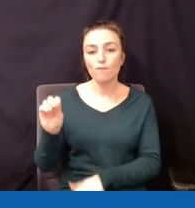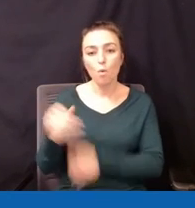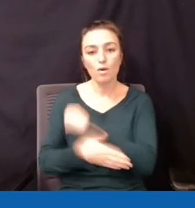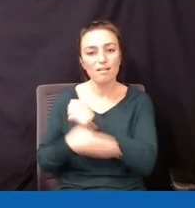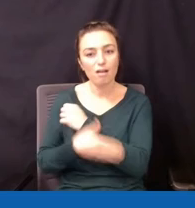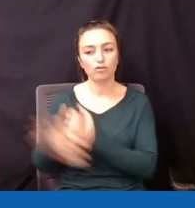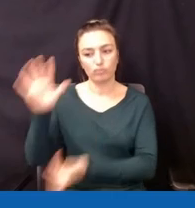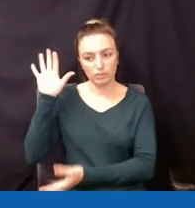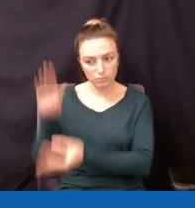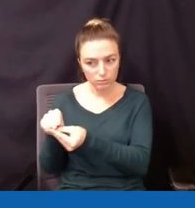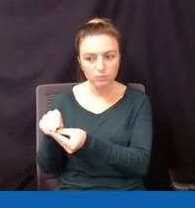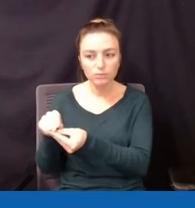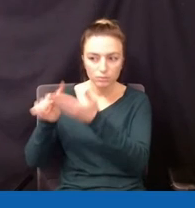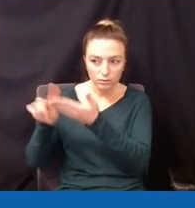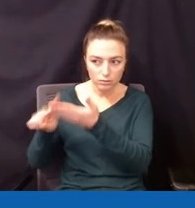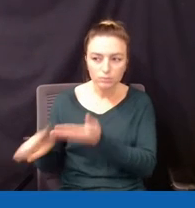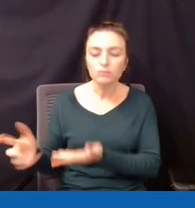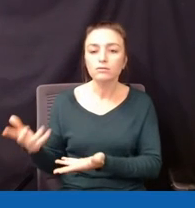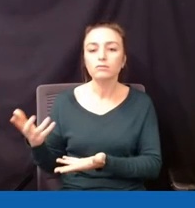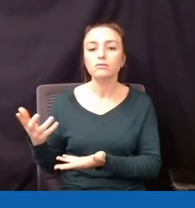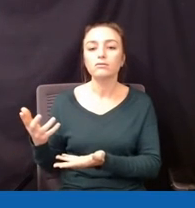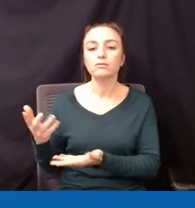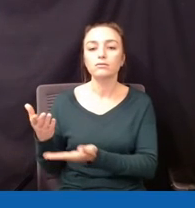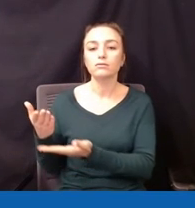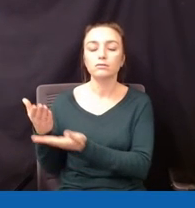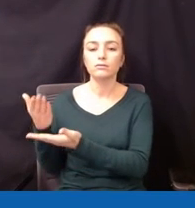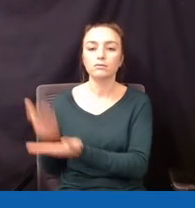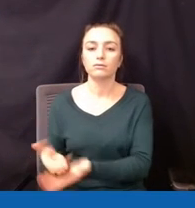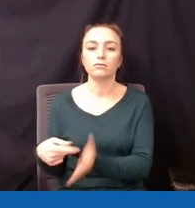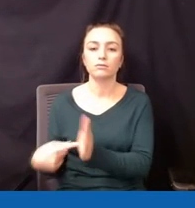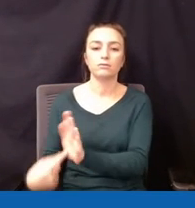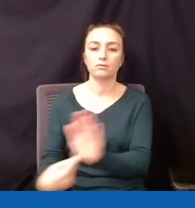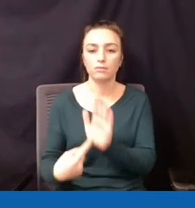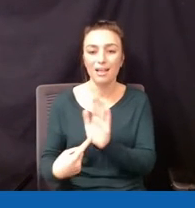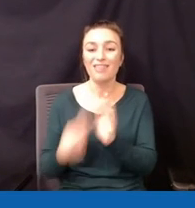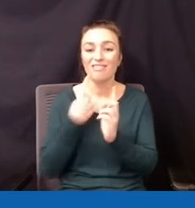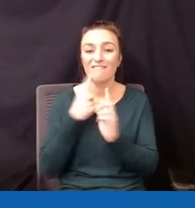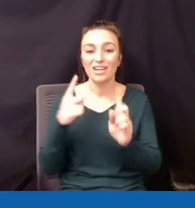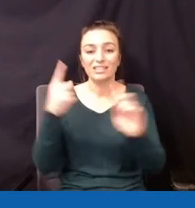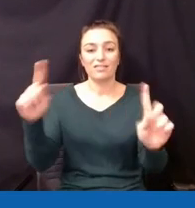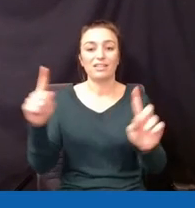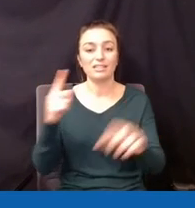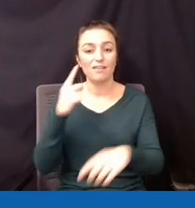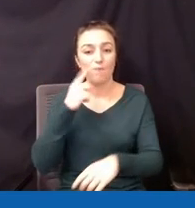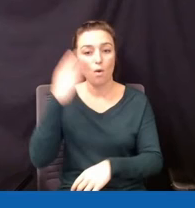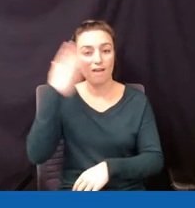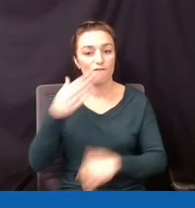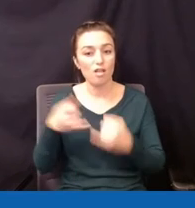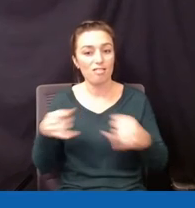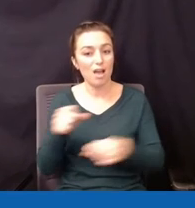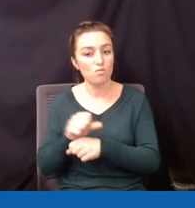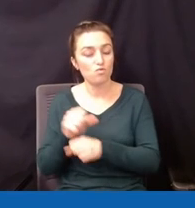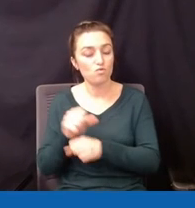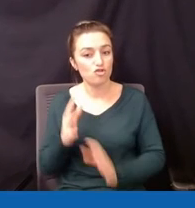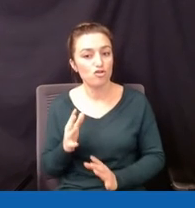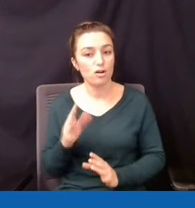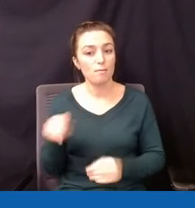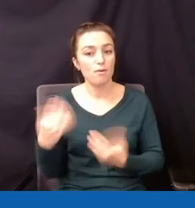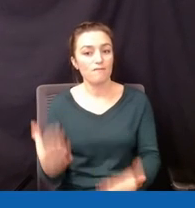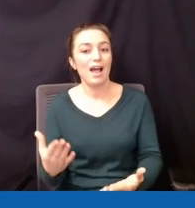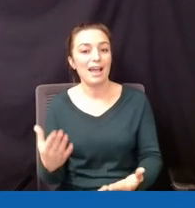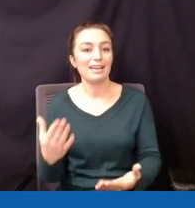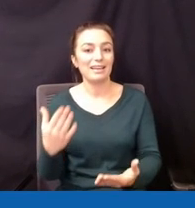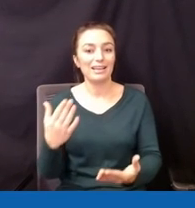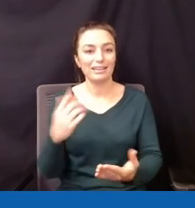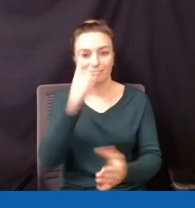review, which demonstrated the effectiveness of frontline worker delivered psychosocial interventions for the